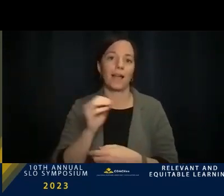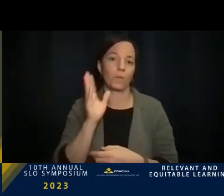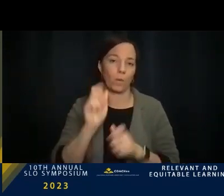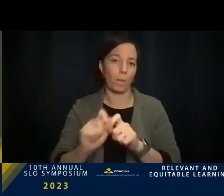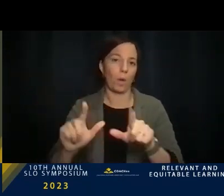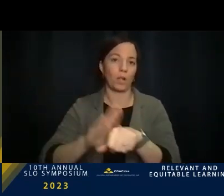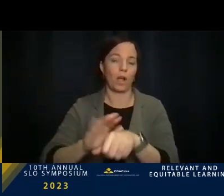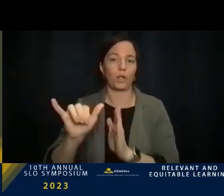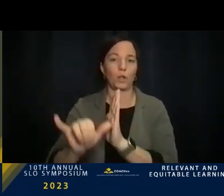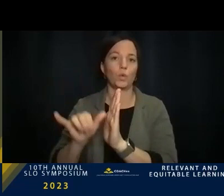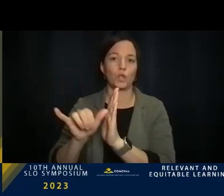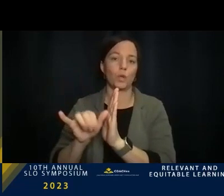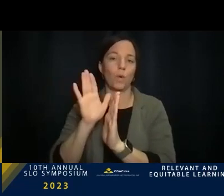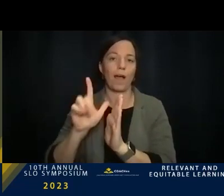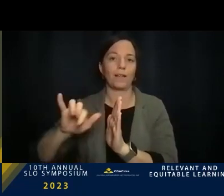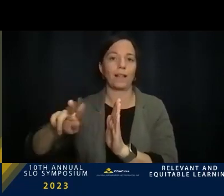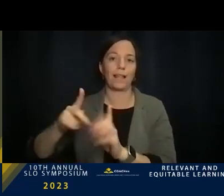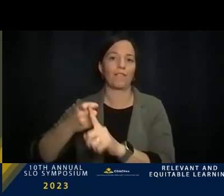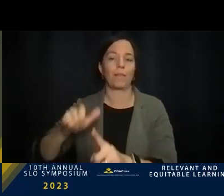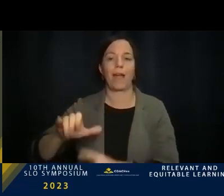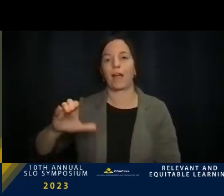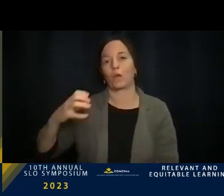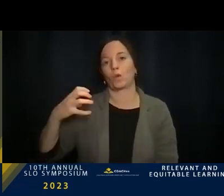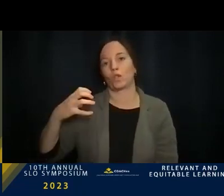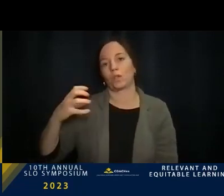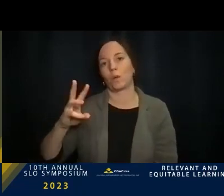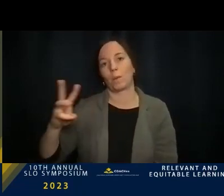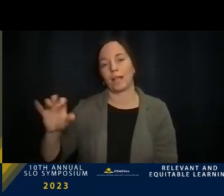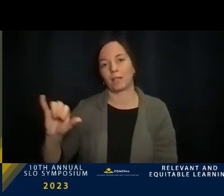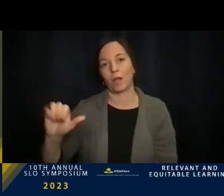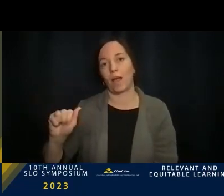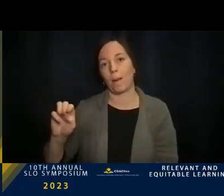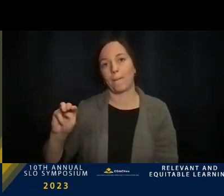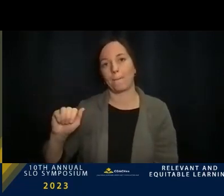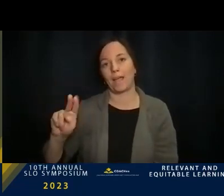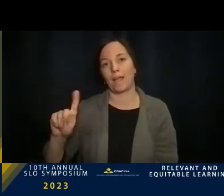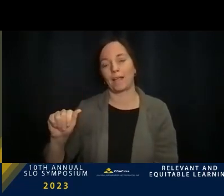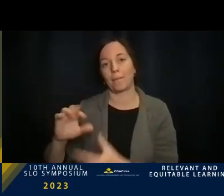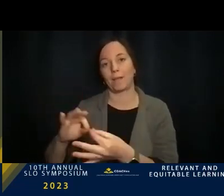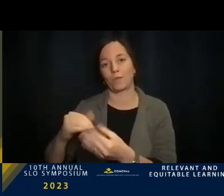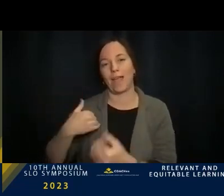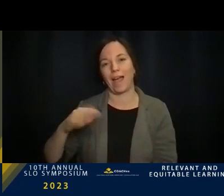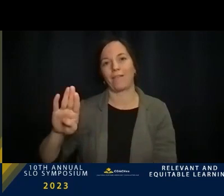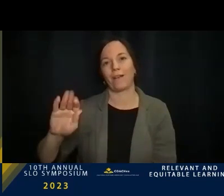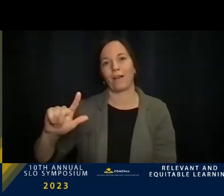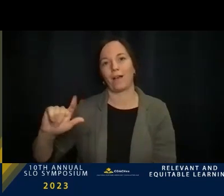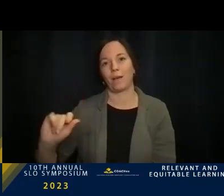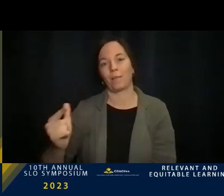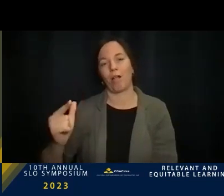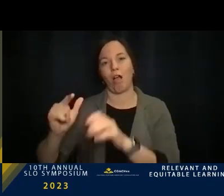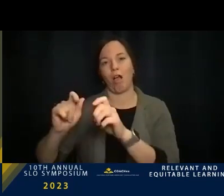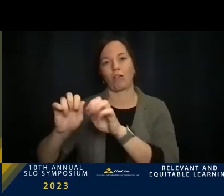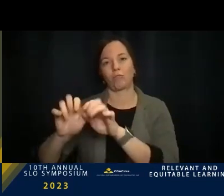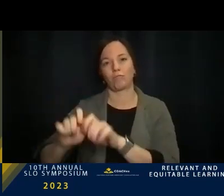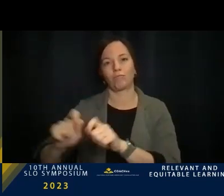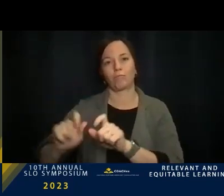on YouTube. So there's going to be links from the coaches website as well. As Amanda mentioned, we have a blog there going. We try to jumpstart it, make sure that it's